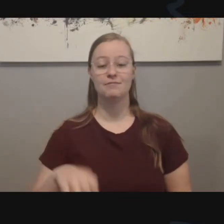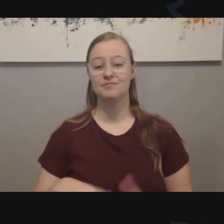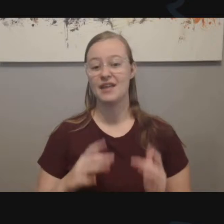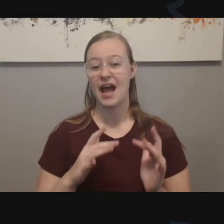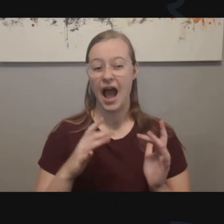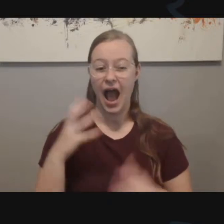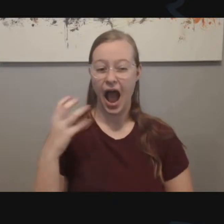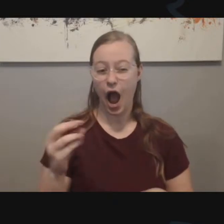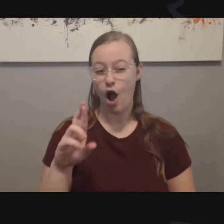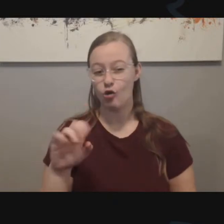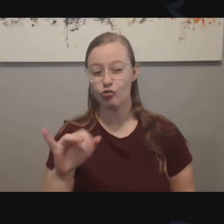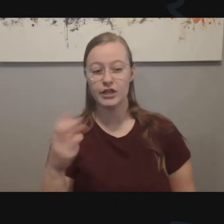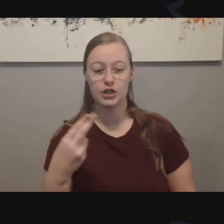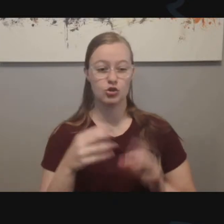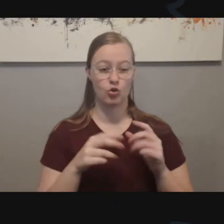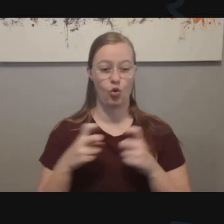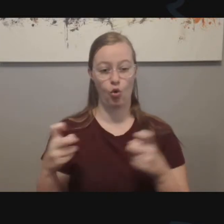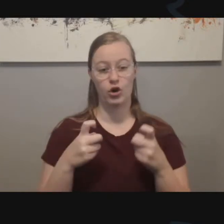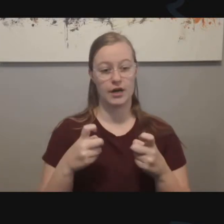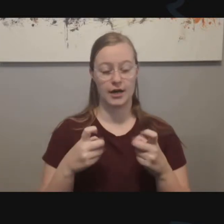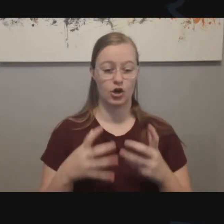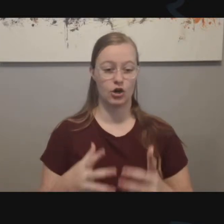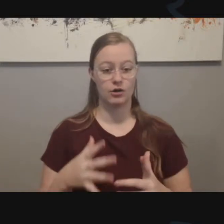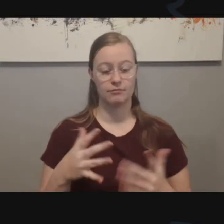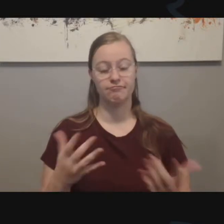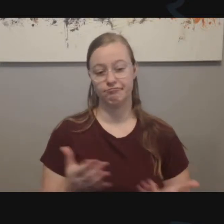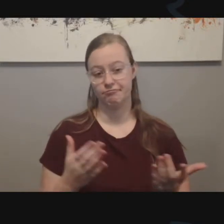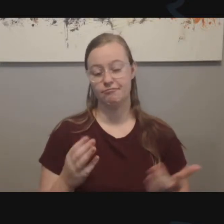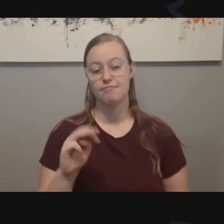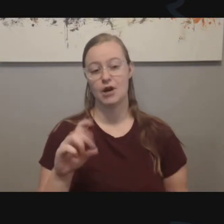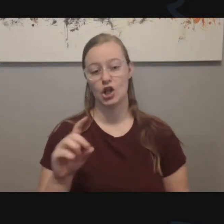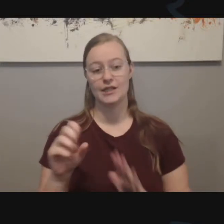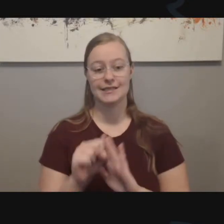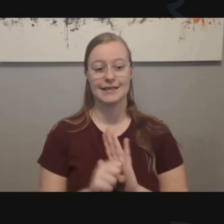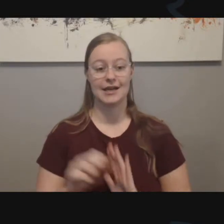Maryland State Archives. Our presentation today